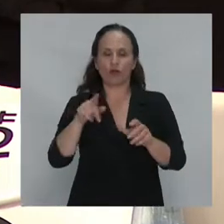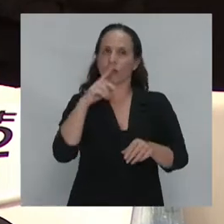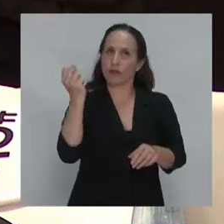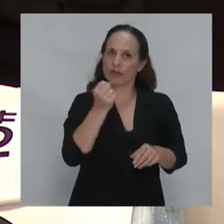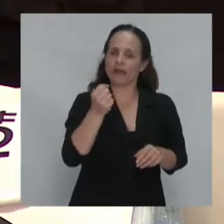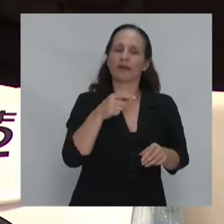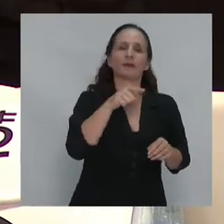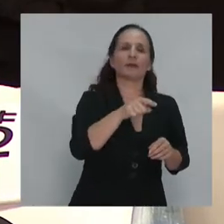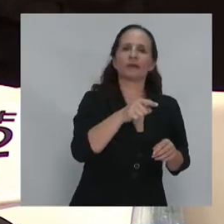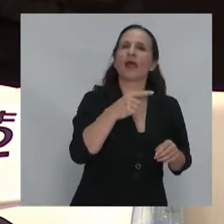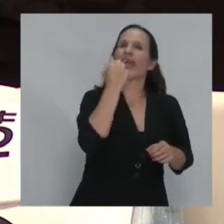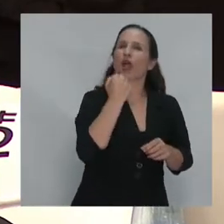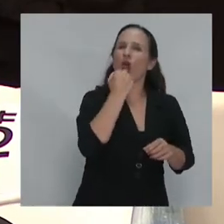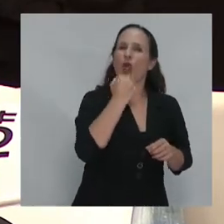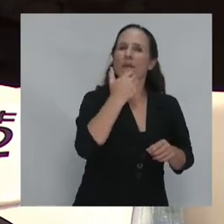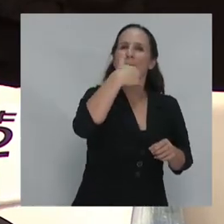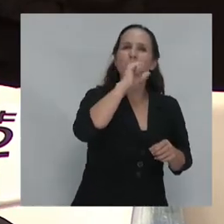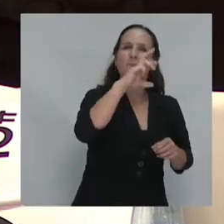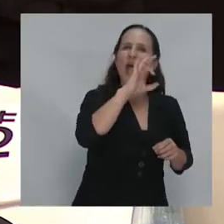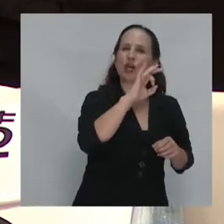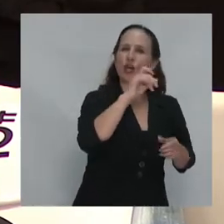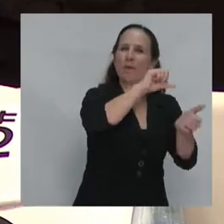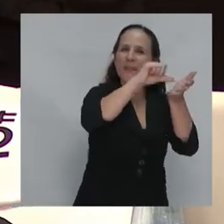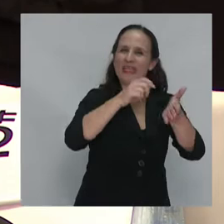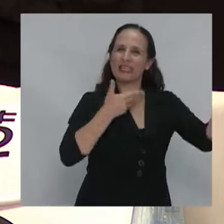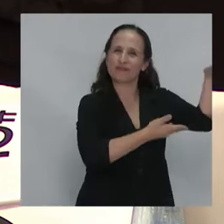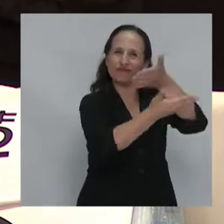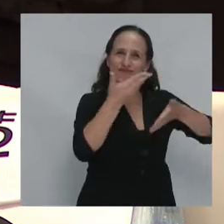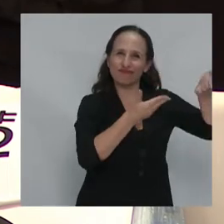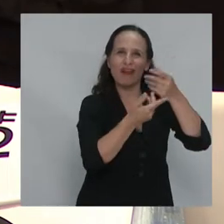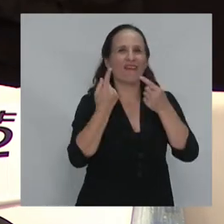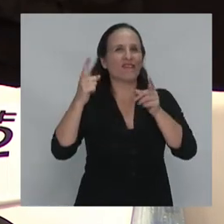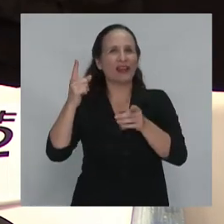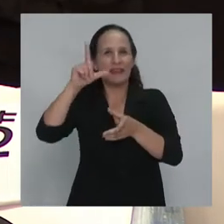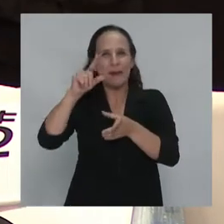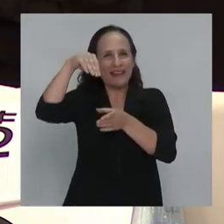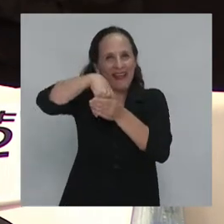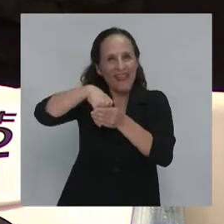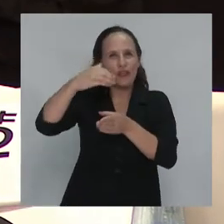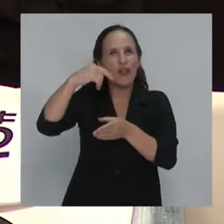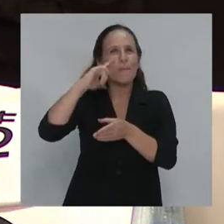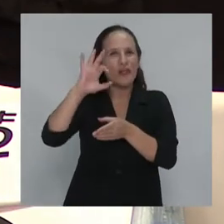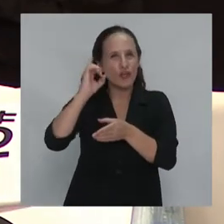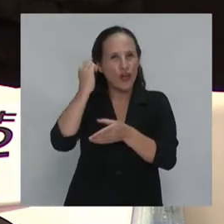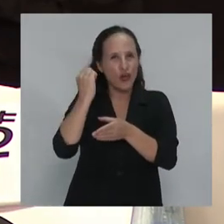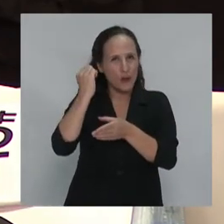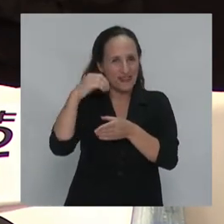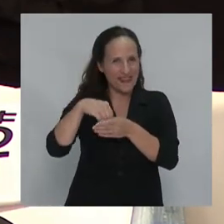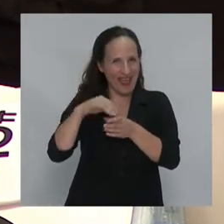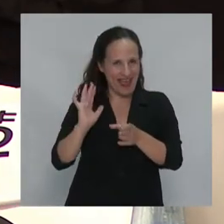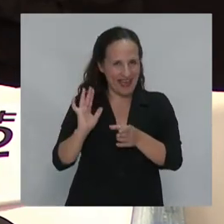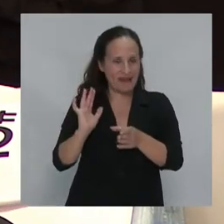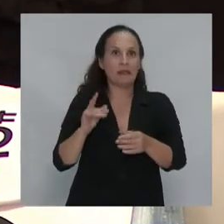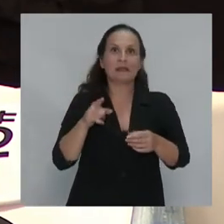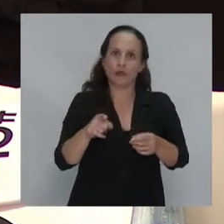from what's in textbooks I started doing this 50 years ago and I thought it was bullshit then and I think it is